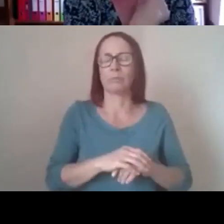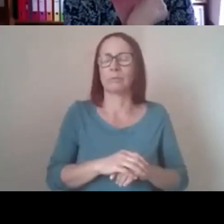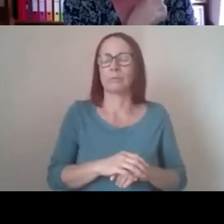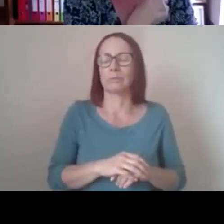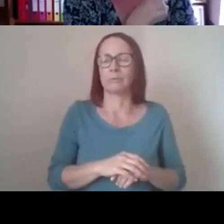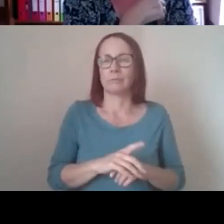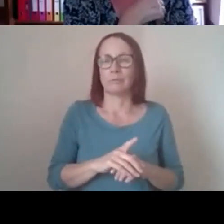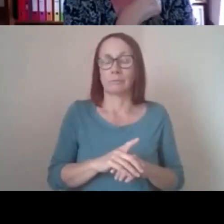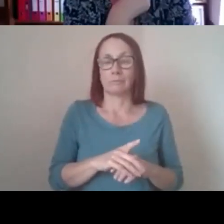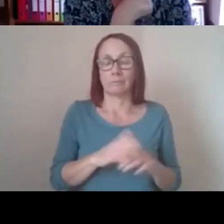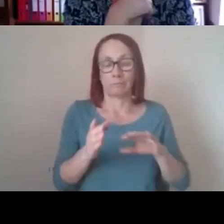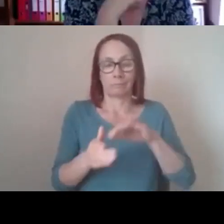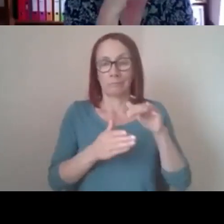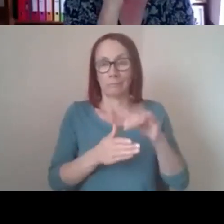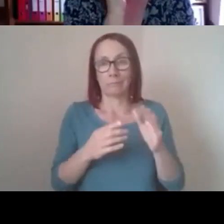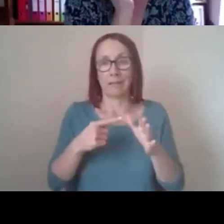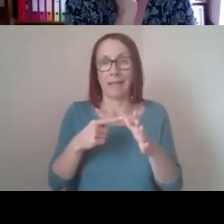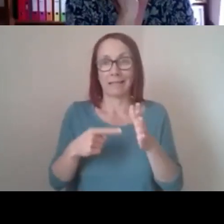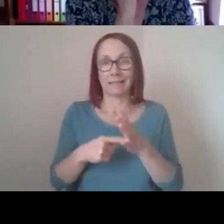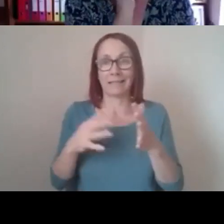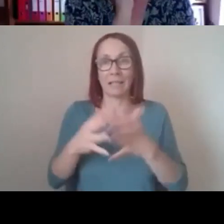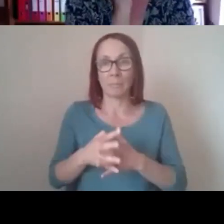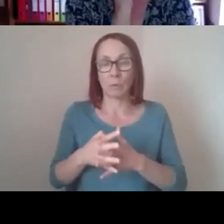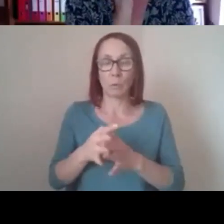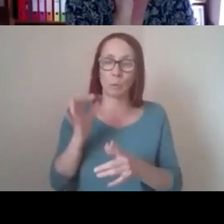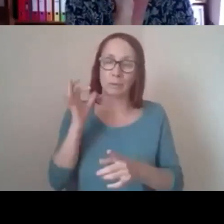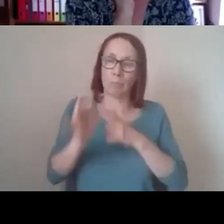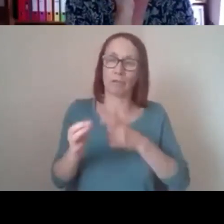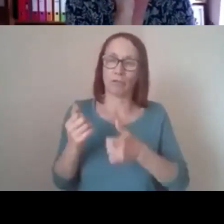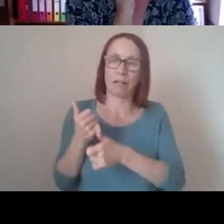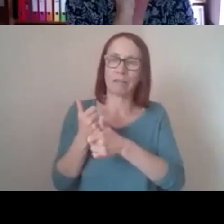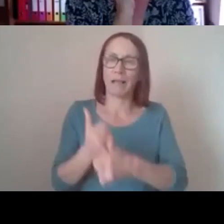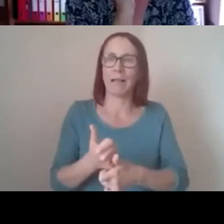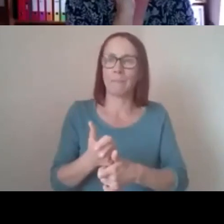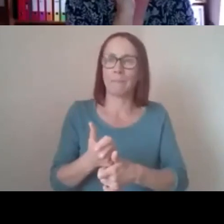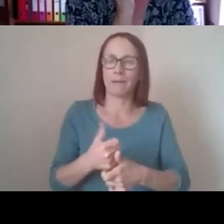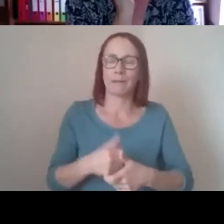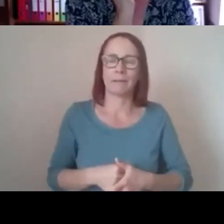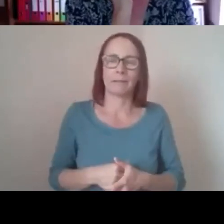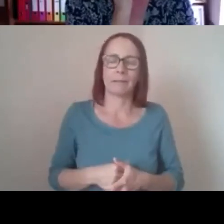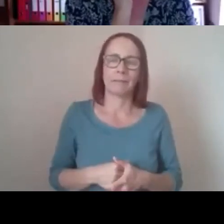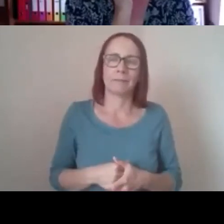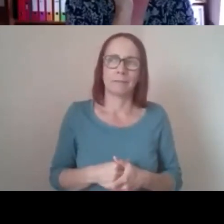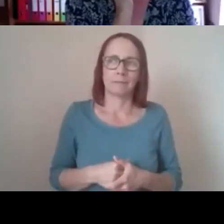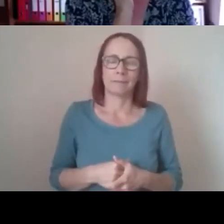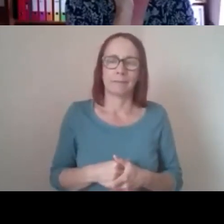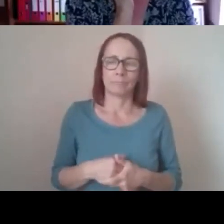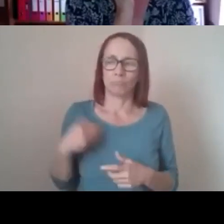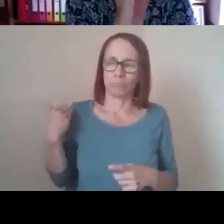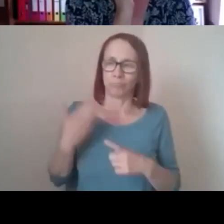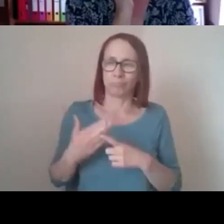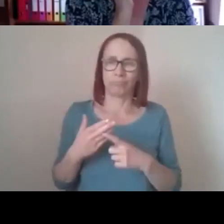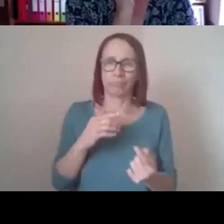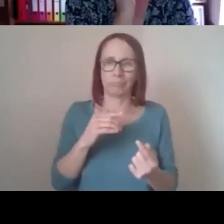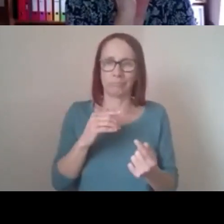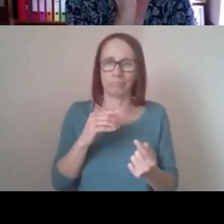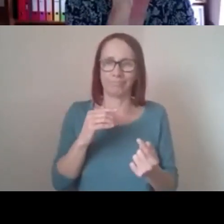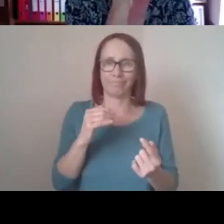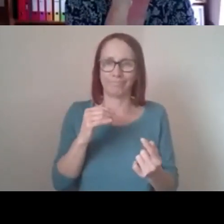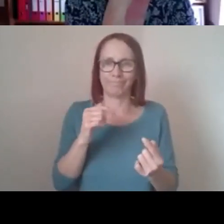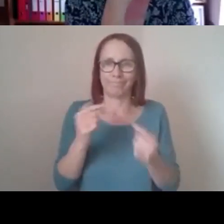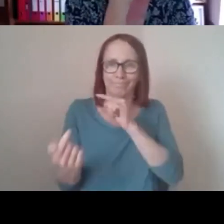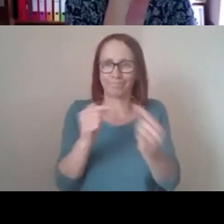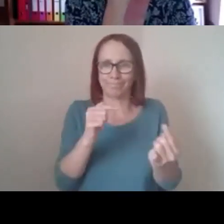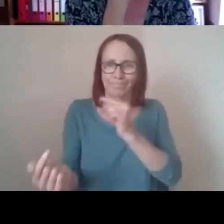Regarding access to work and getting specialist help, there's been an ongoing battle with